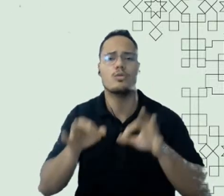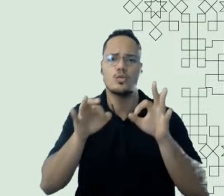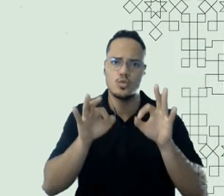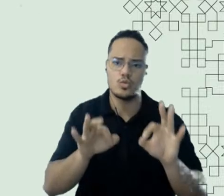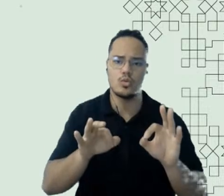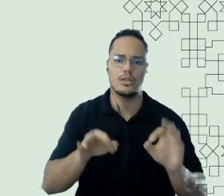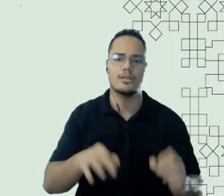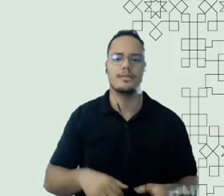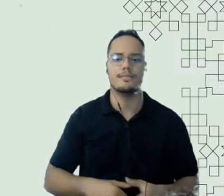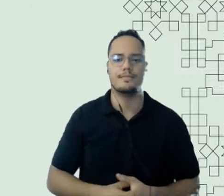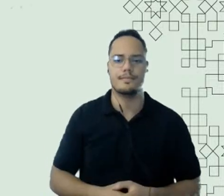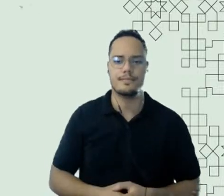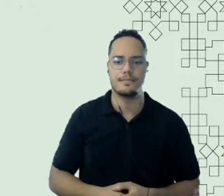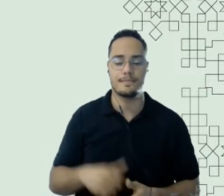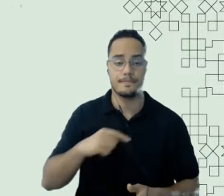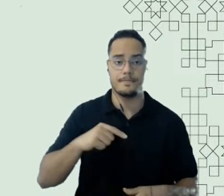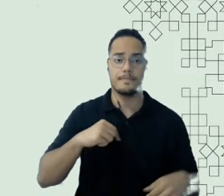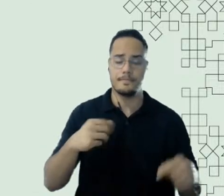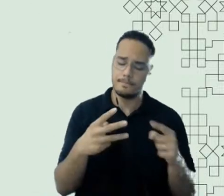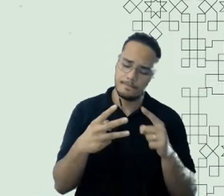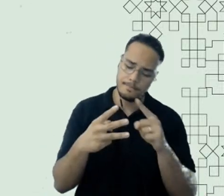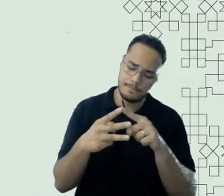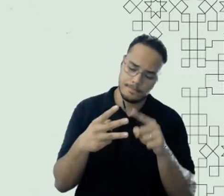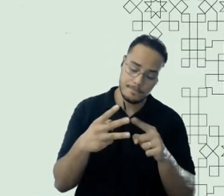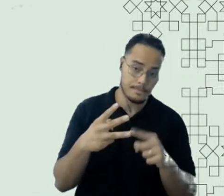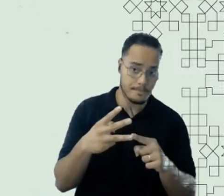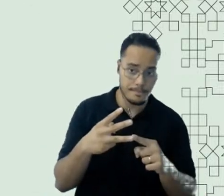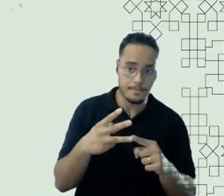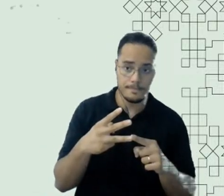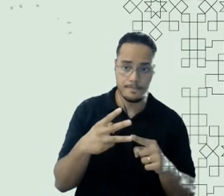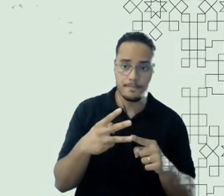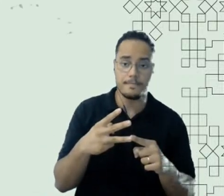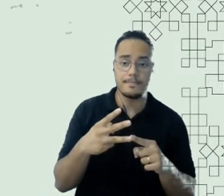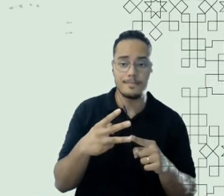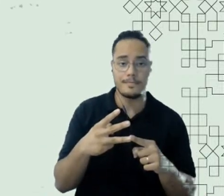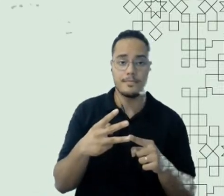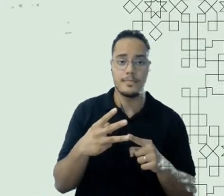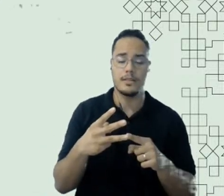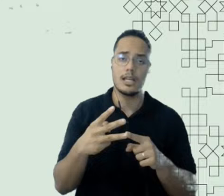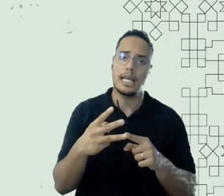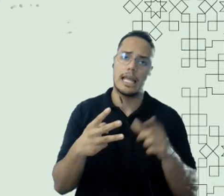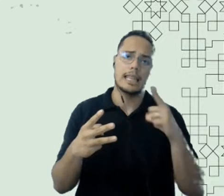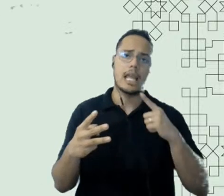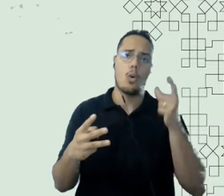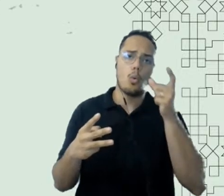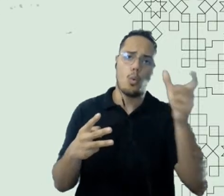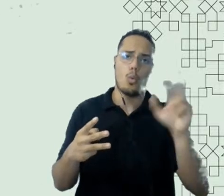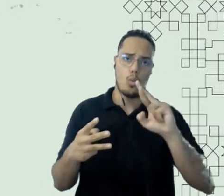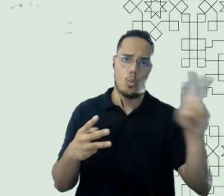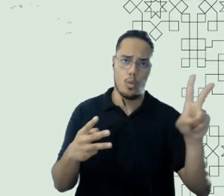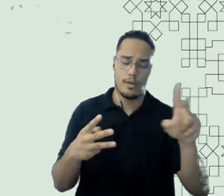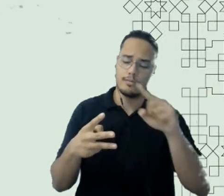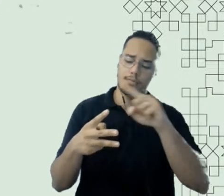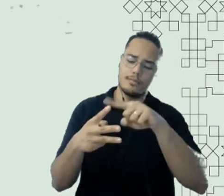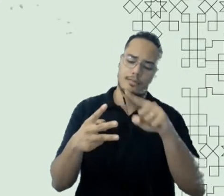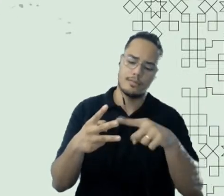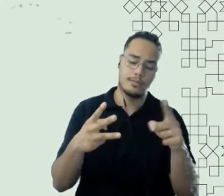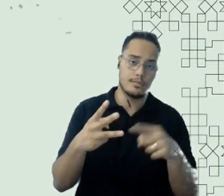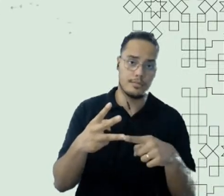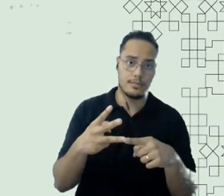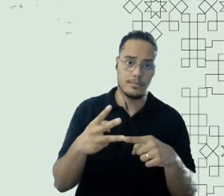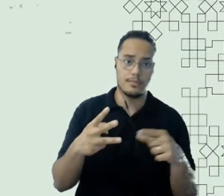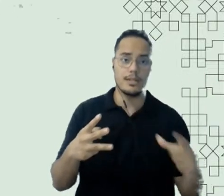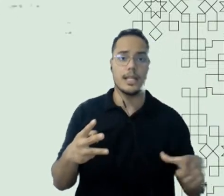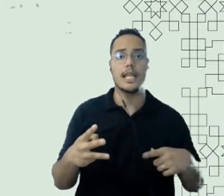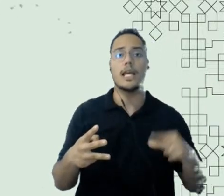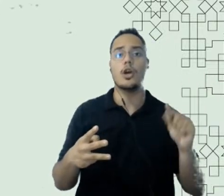injustice, I would say, or something that seems unfair. The first one is the enactment of a new right for press publishers